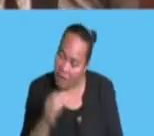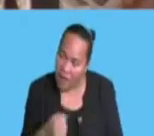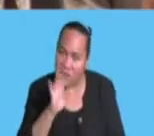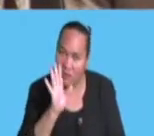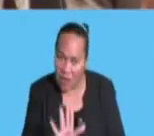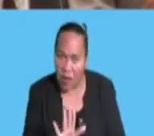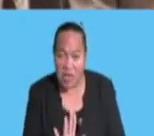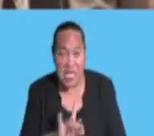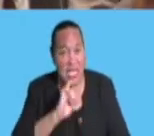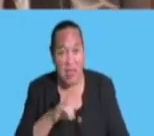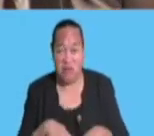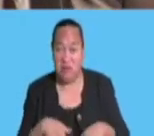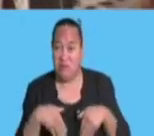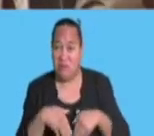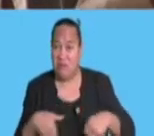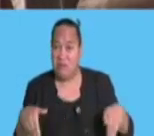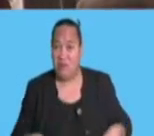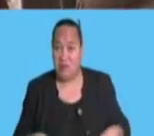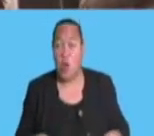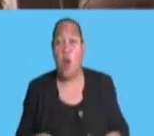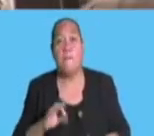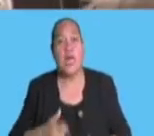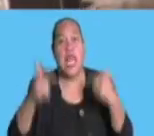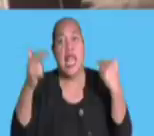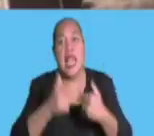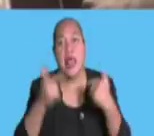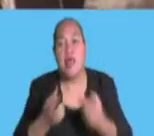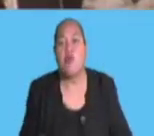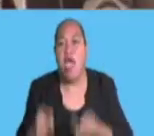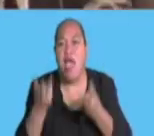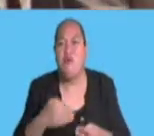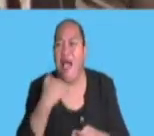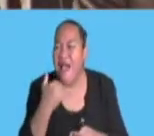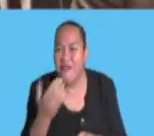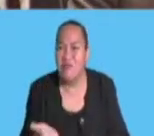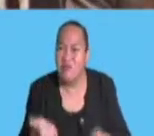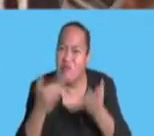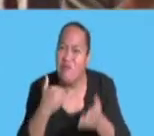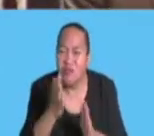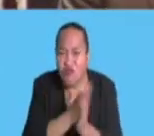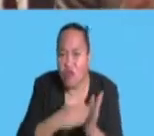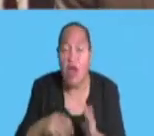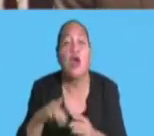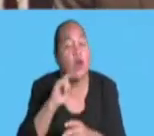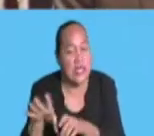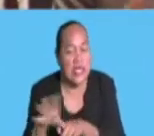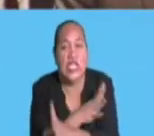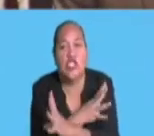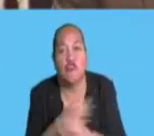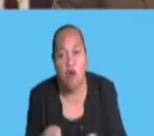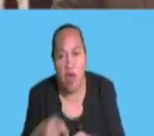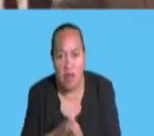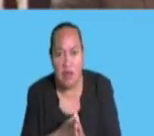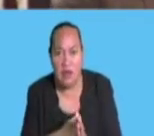to this. If we do not limit the weight that we have on the trucks, it will mean that we will destroy the roads and the